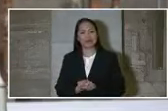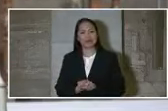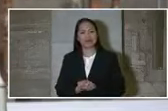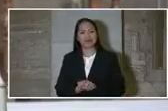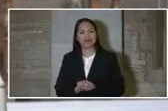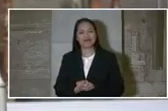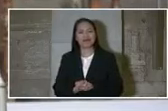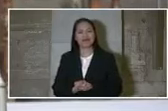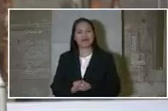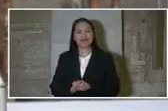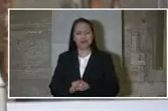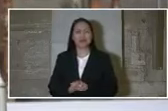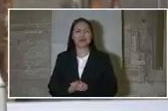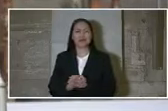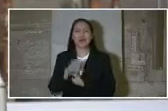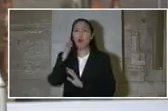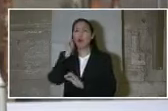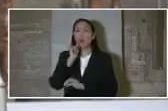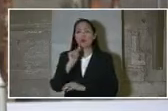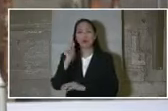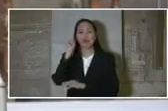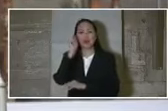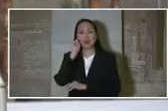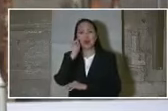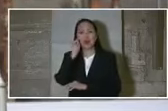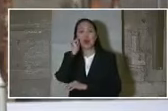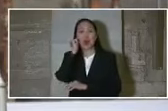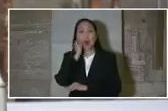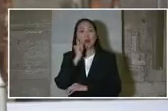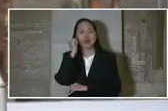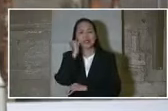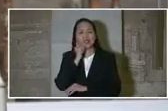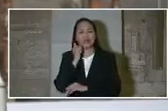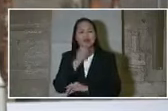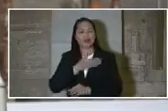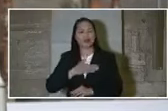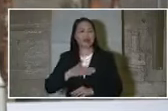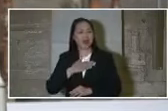It is always a pleasure to see